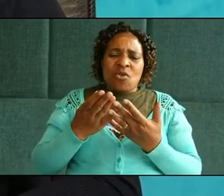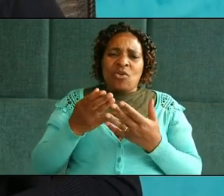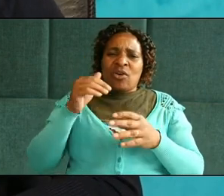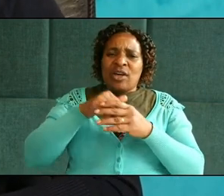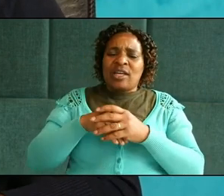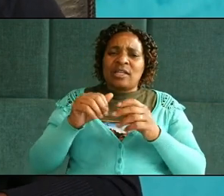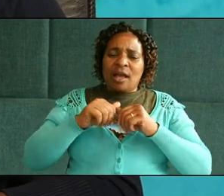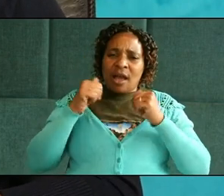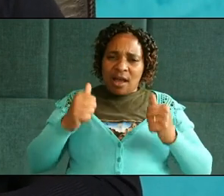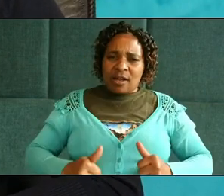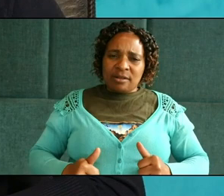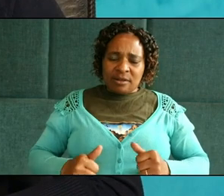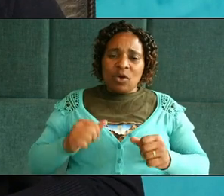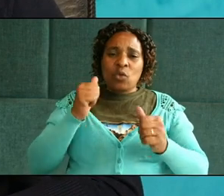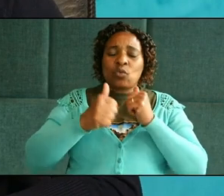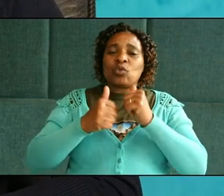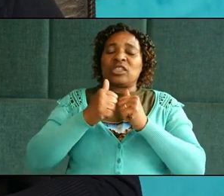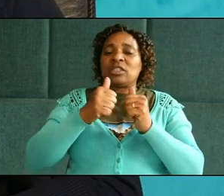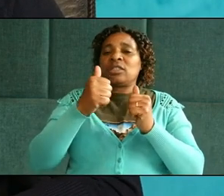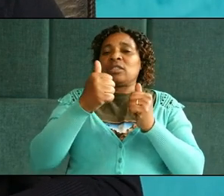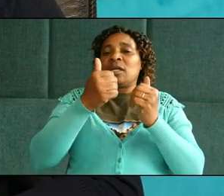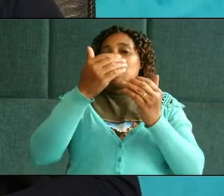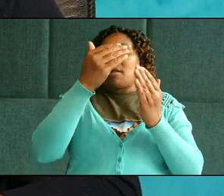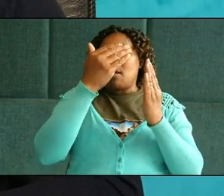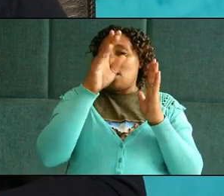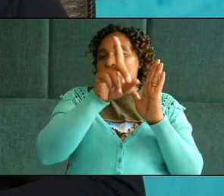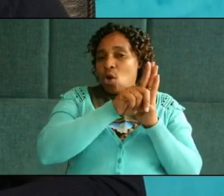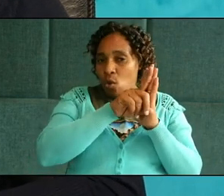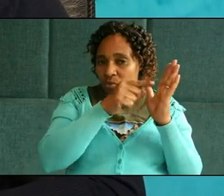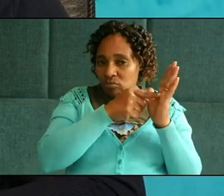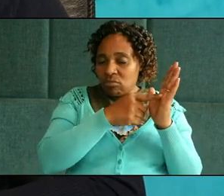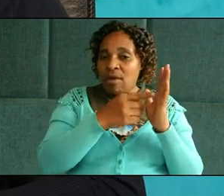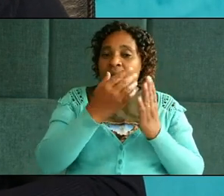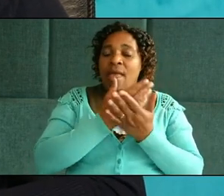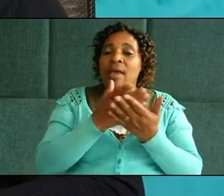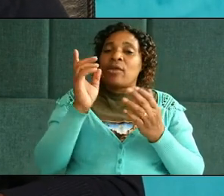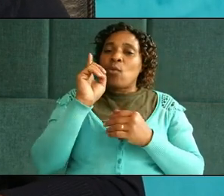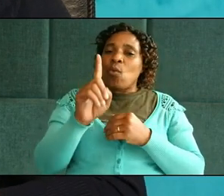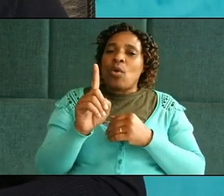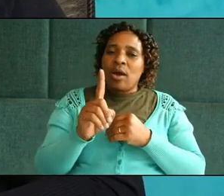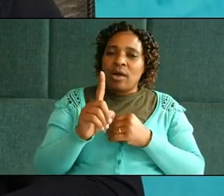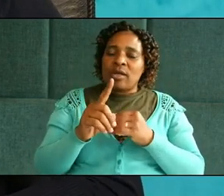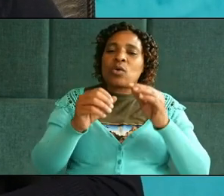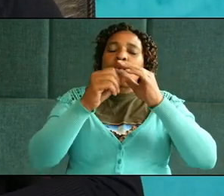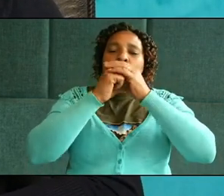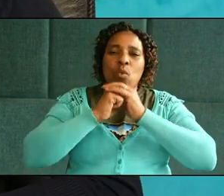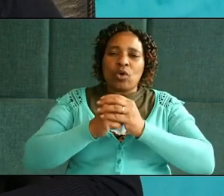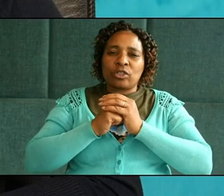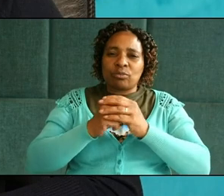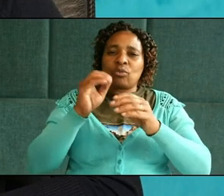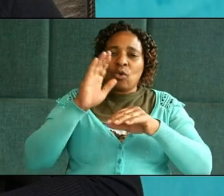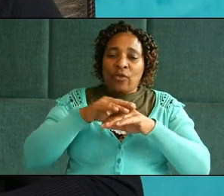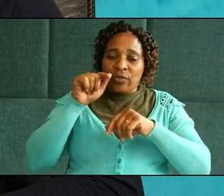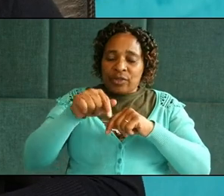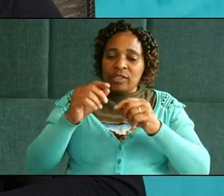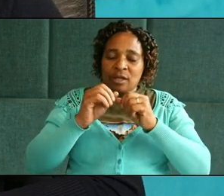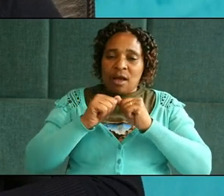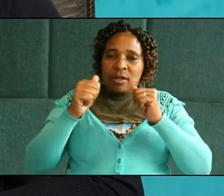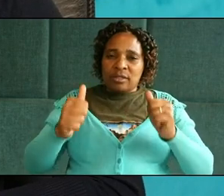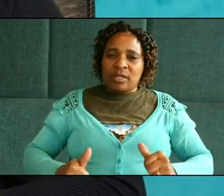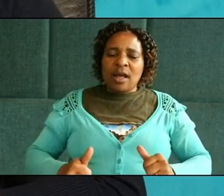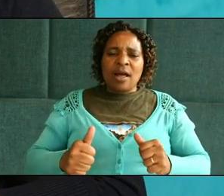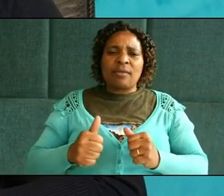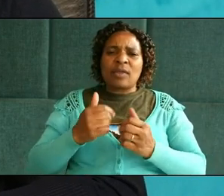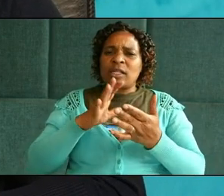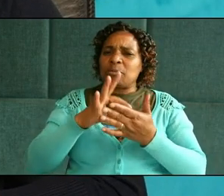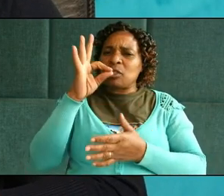the altar it was inscribed that is a memorial, lest anyone should worship on this altar. So a